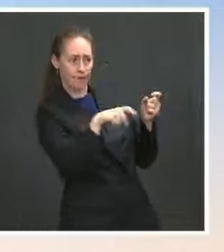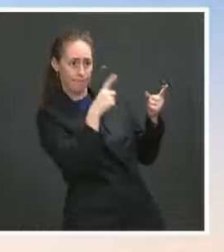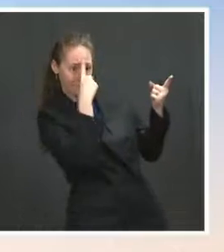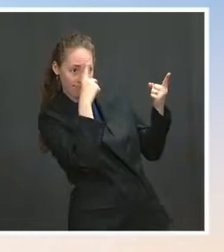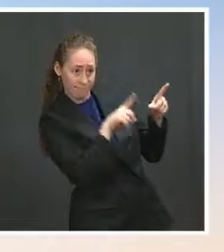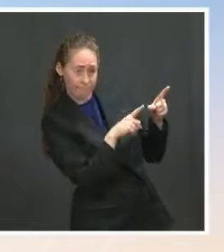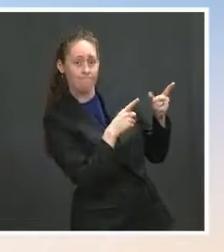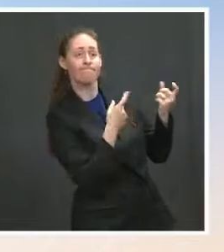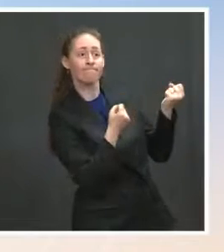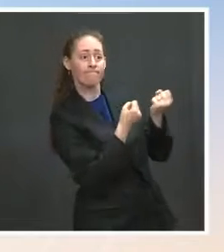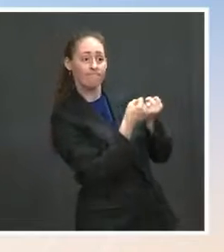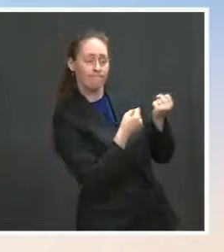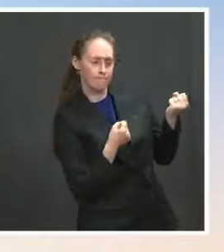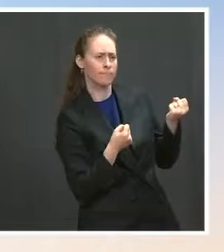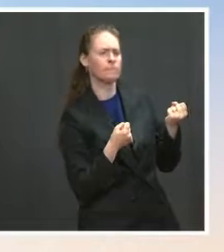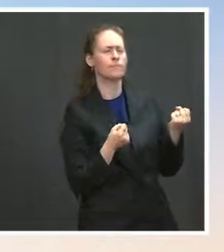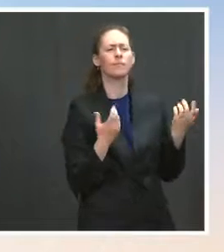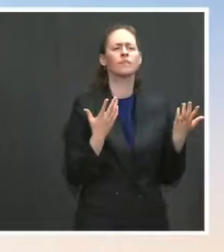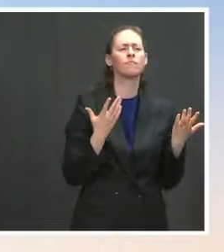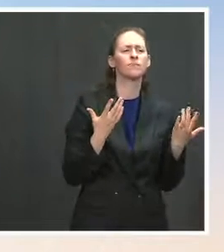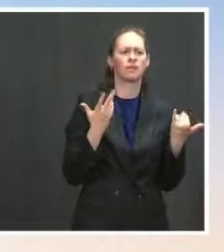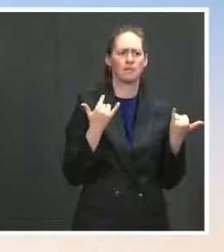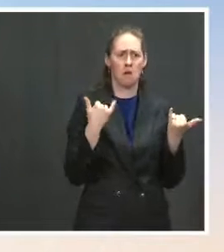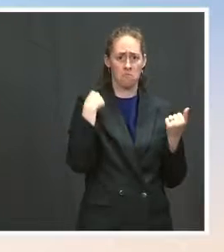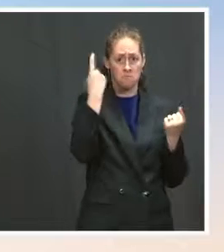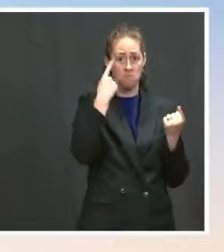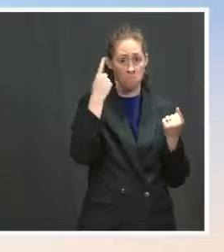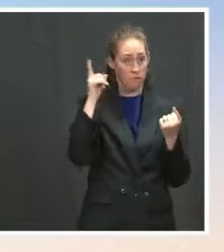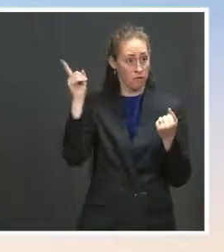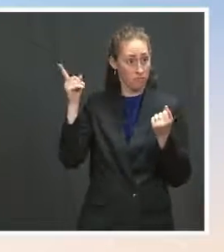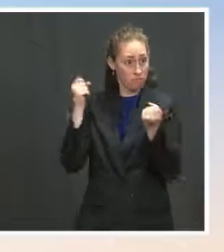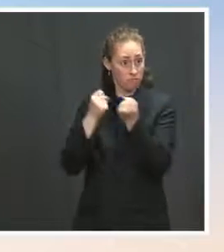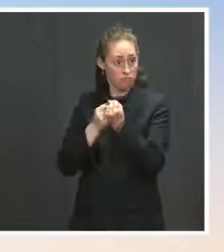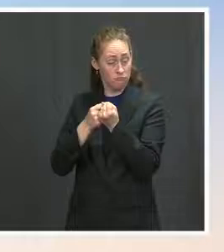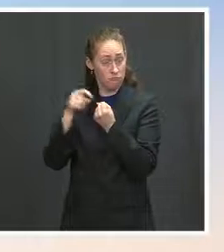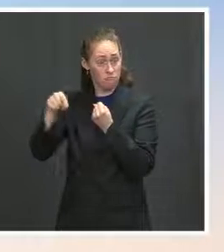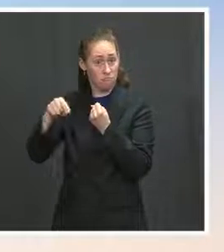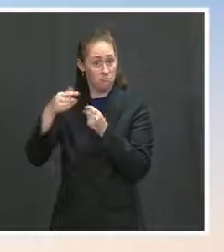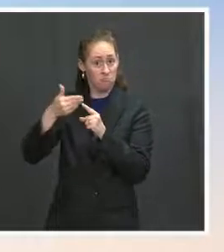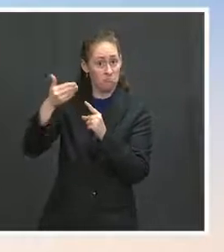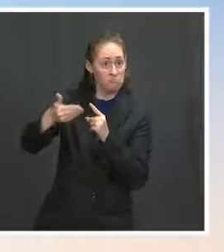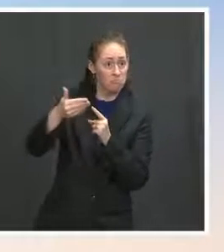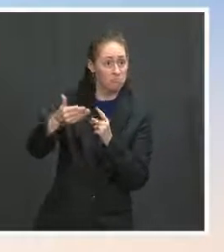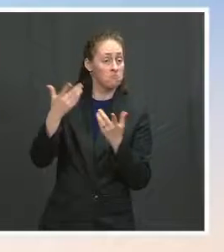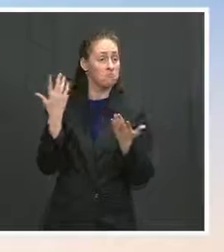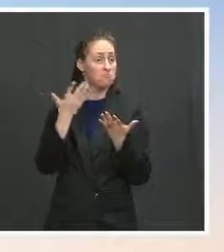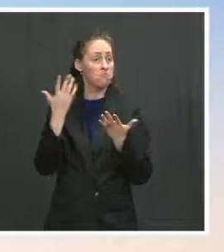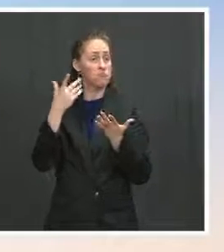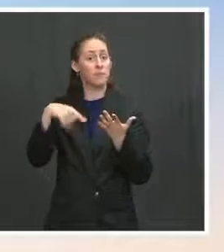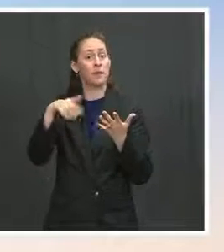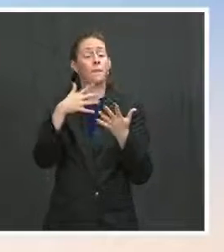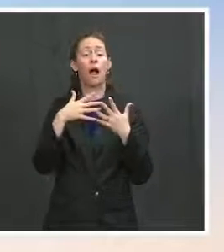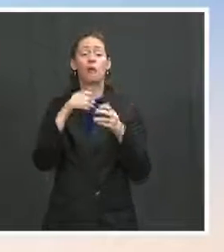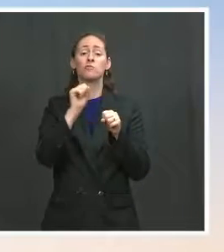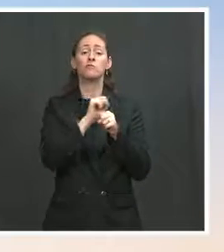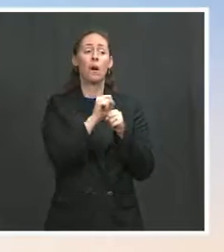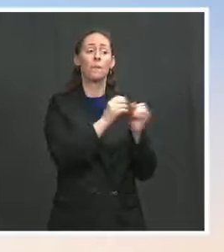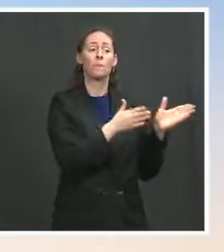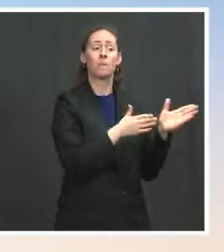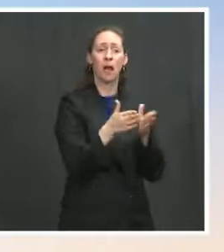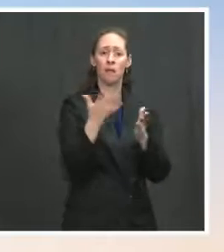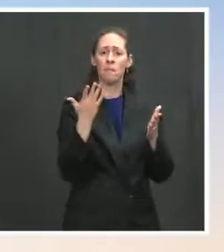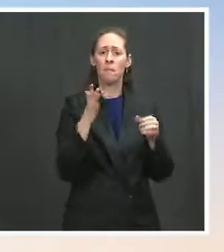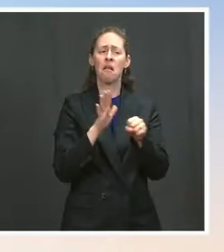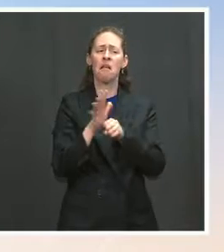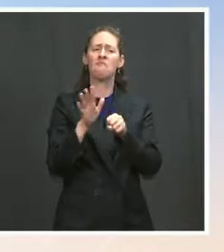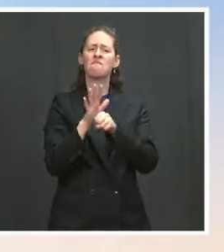this point, does the president support that idea, or does he believe that his American Jobs and Families Plan provide enough economic